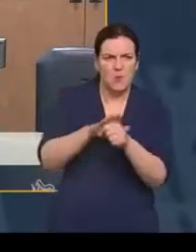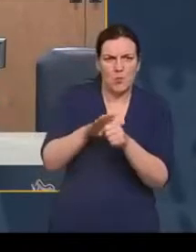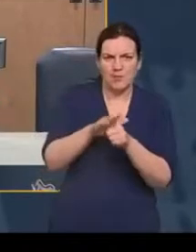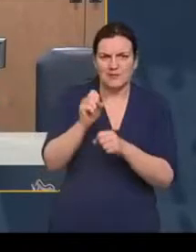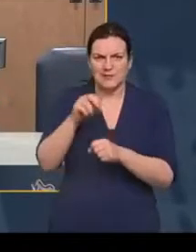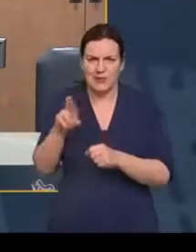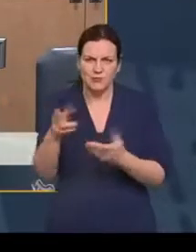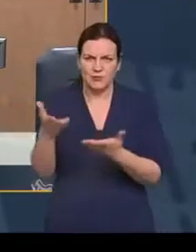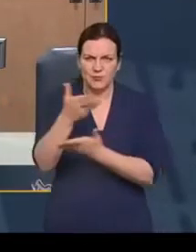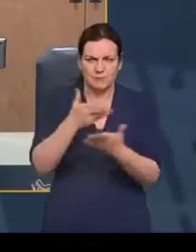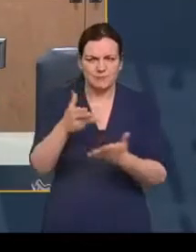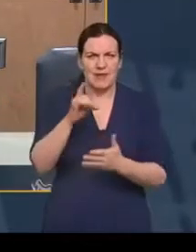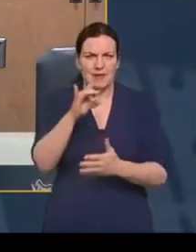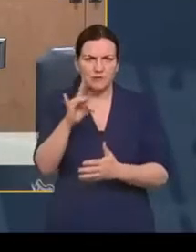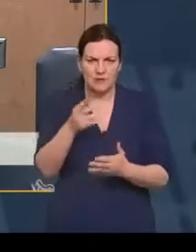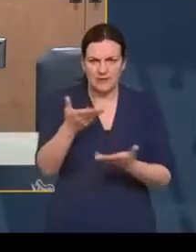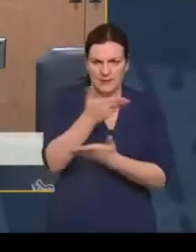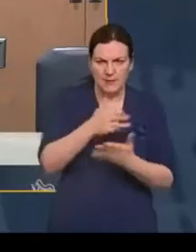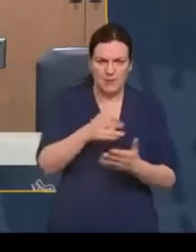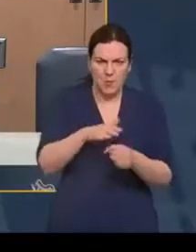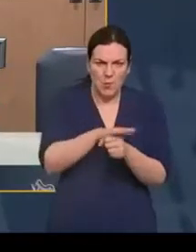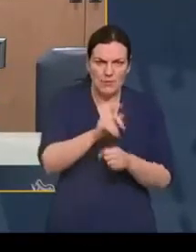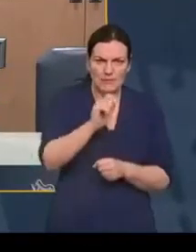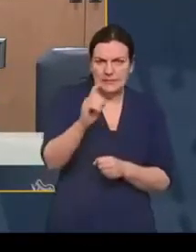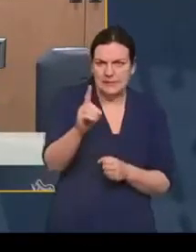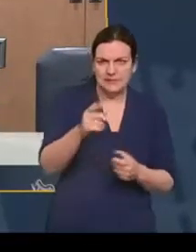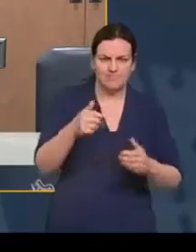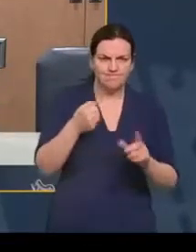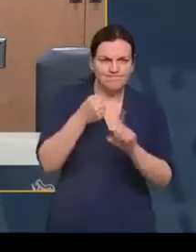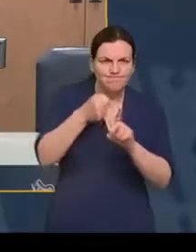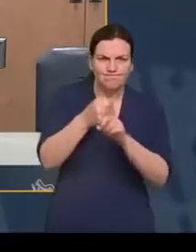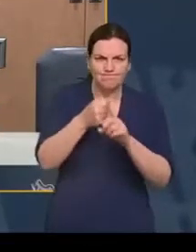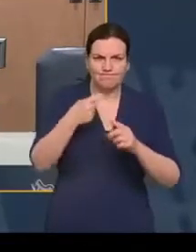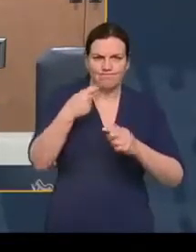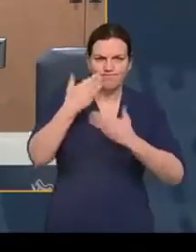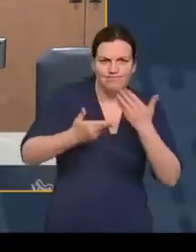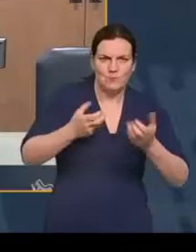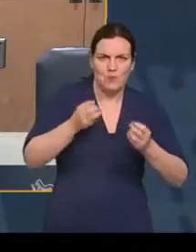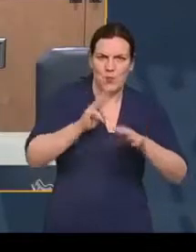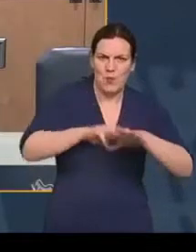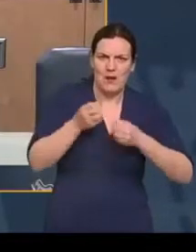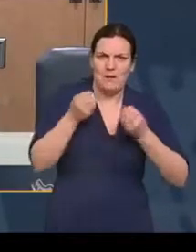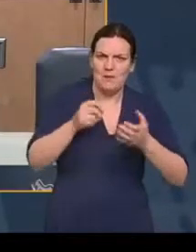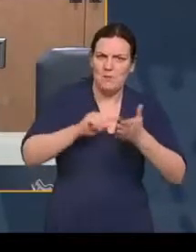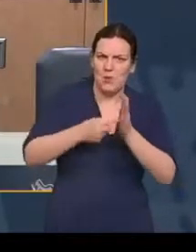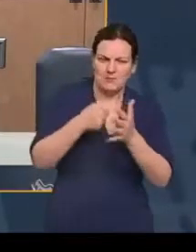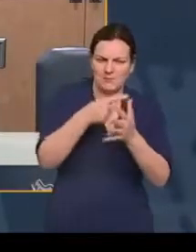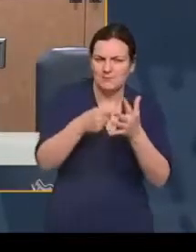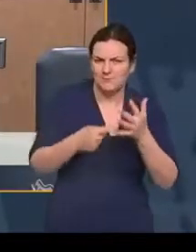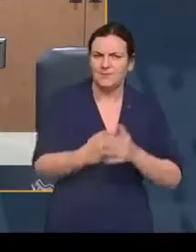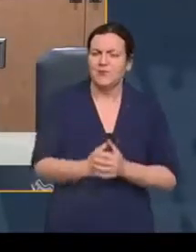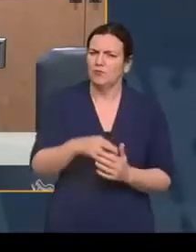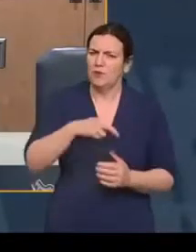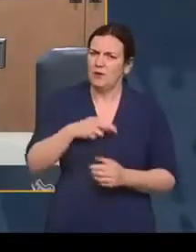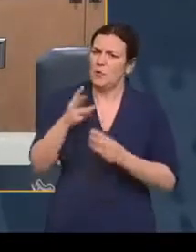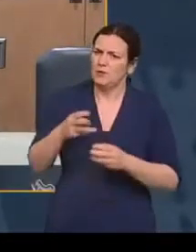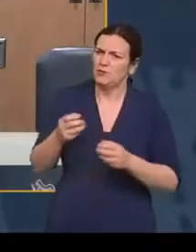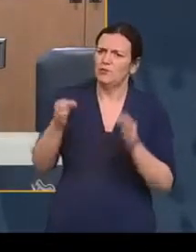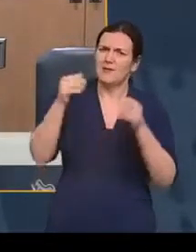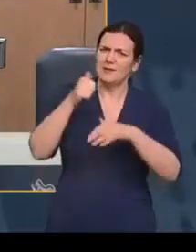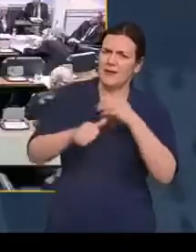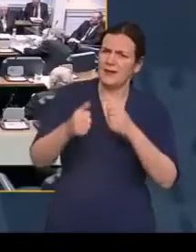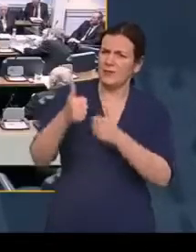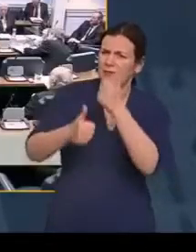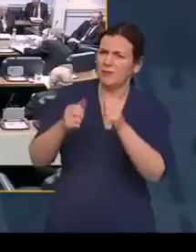local senators and TDs and making their points very well. And I think it's a great day, and to congratulate